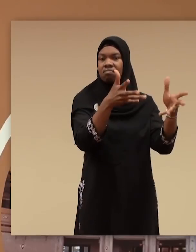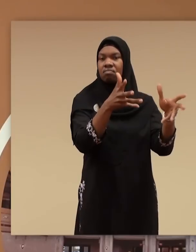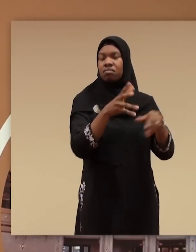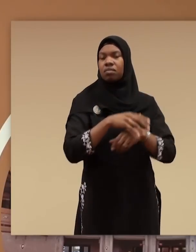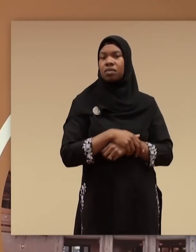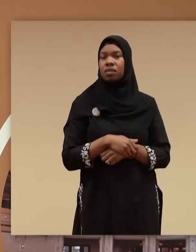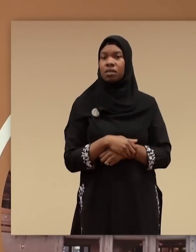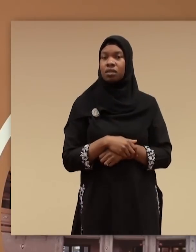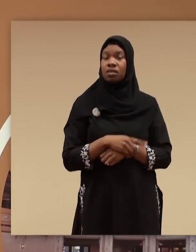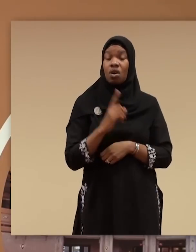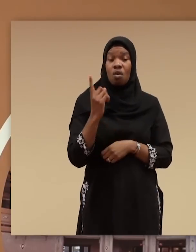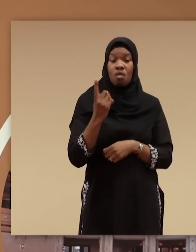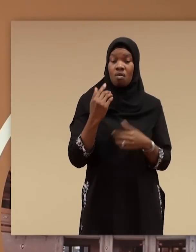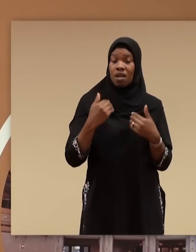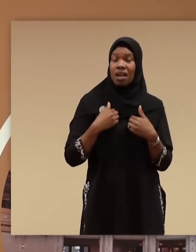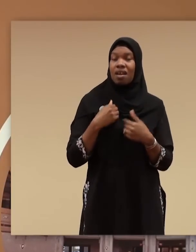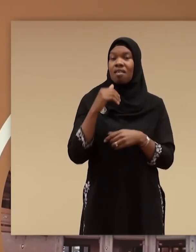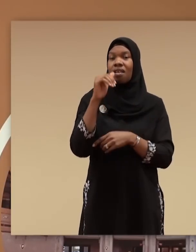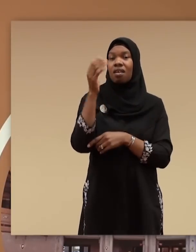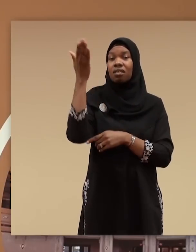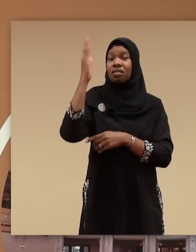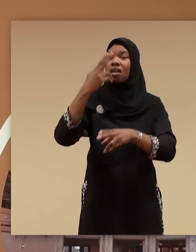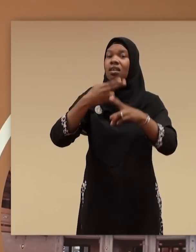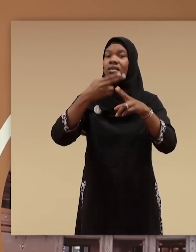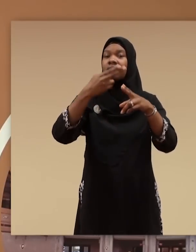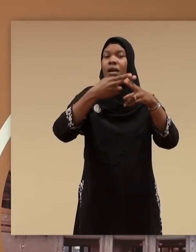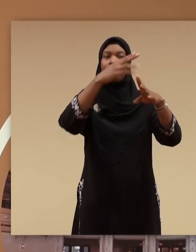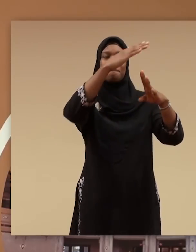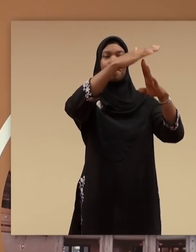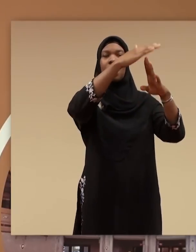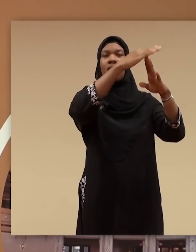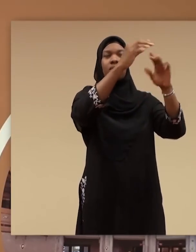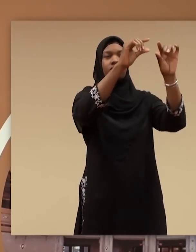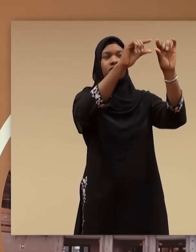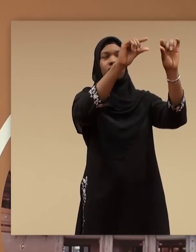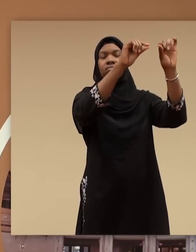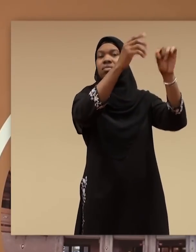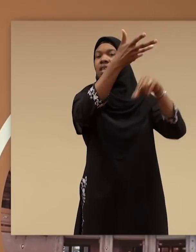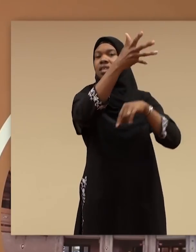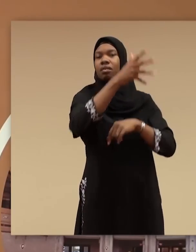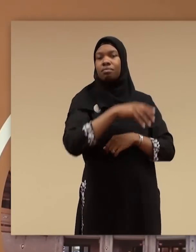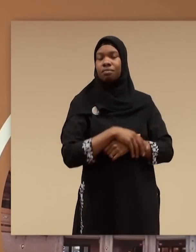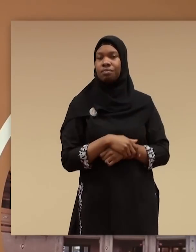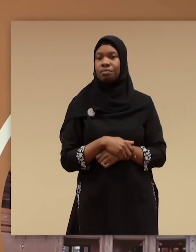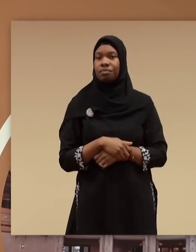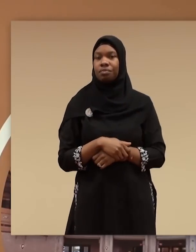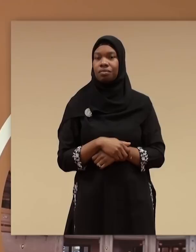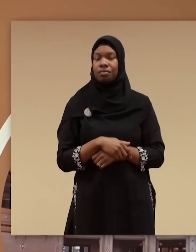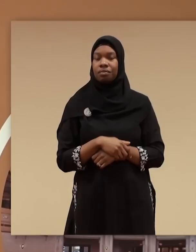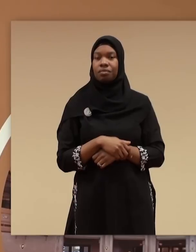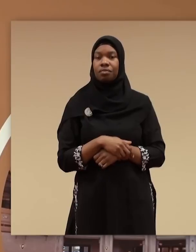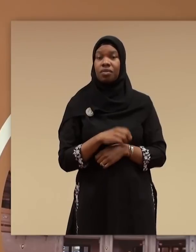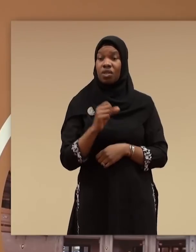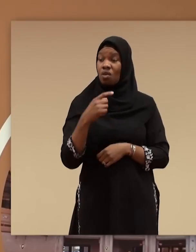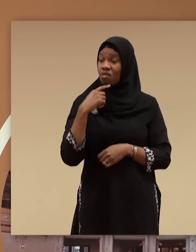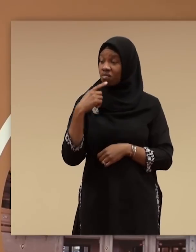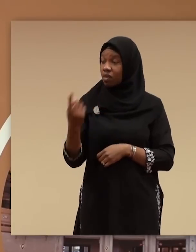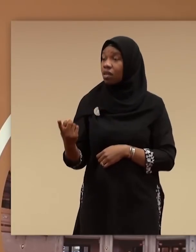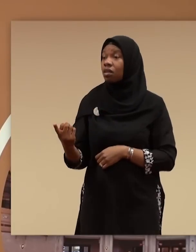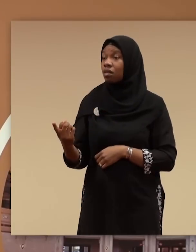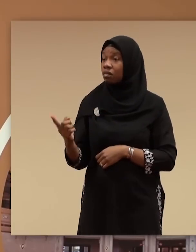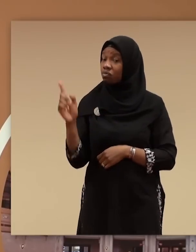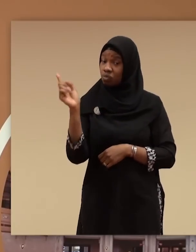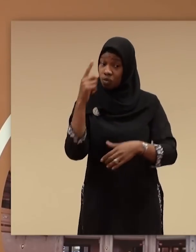Allahumma. So when Abu Talib challenged Quraysh to go and check the document, if Muhammad is telling the